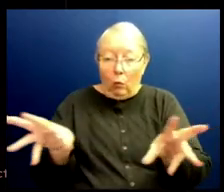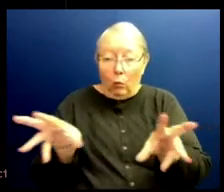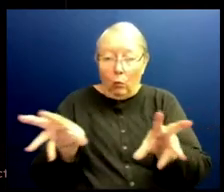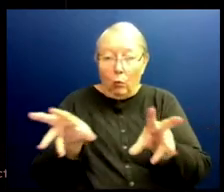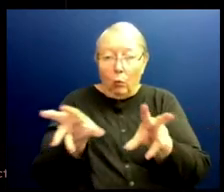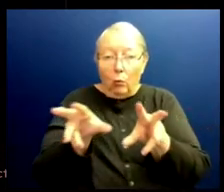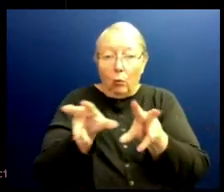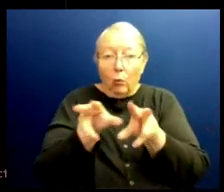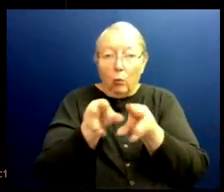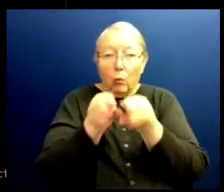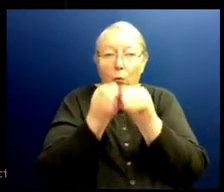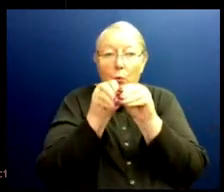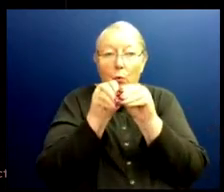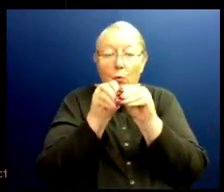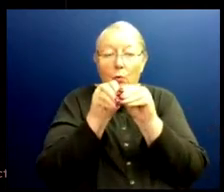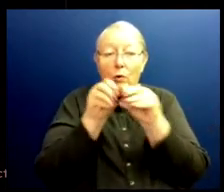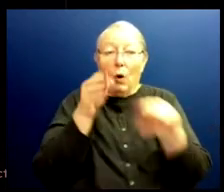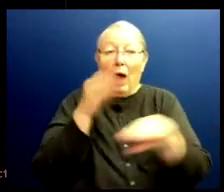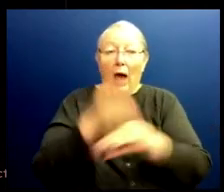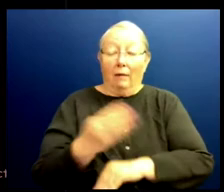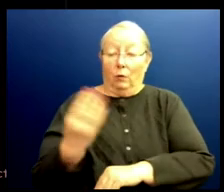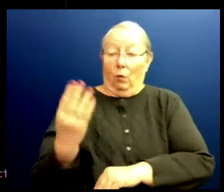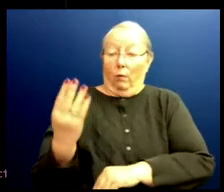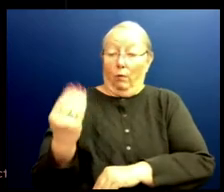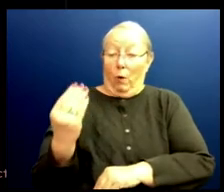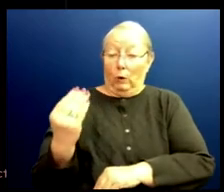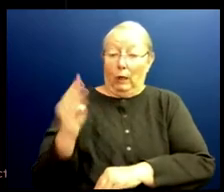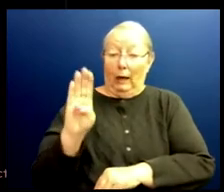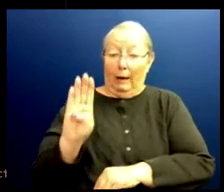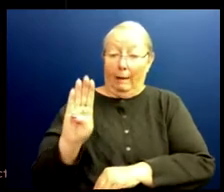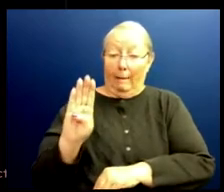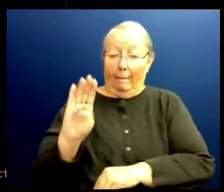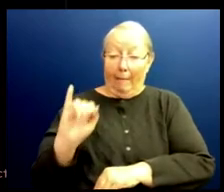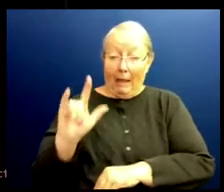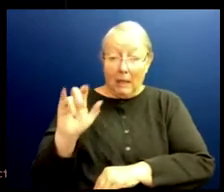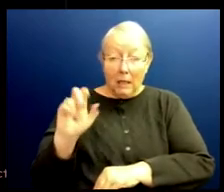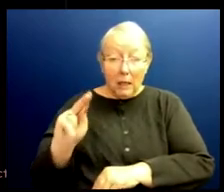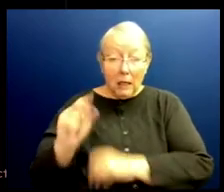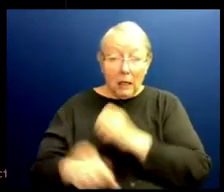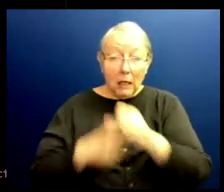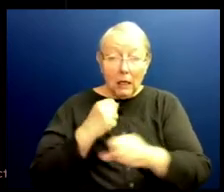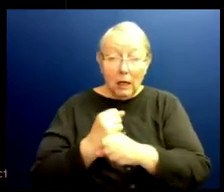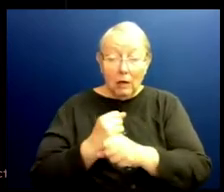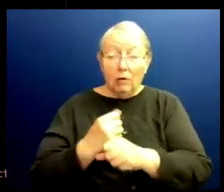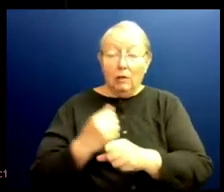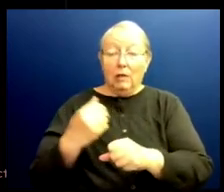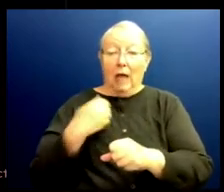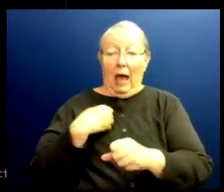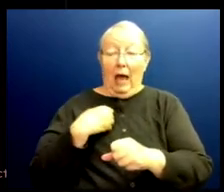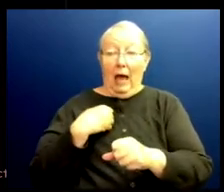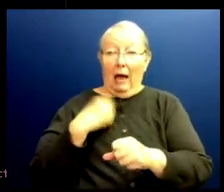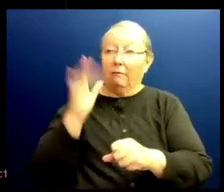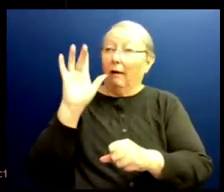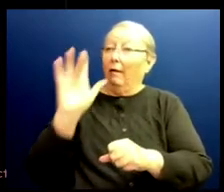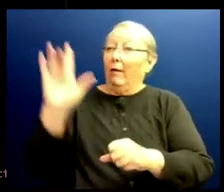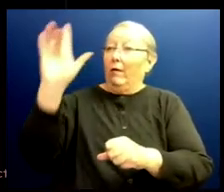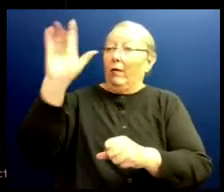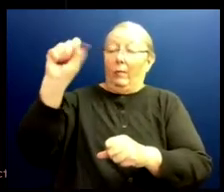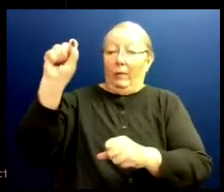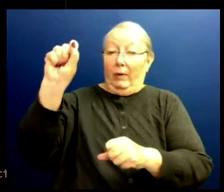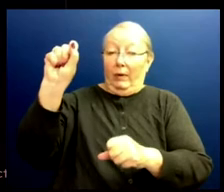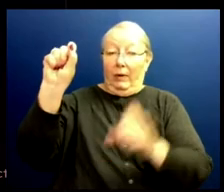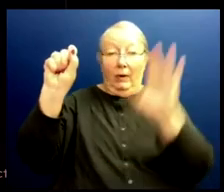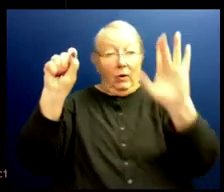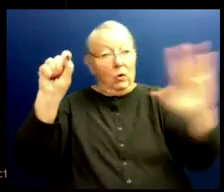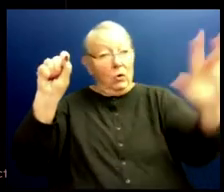the end of 14 billion years, you are left with these voids where the micro fluctuations